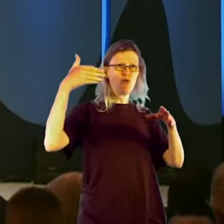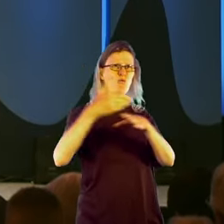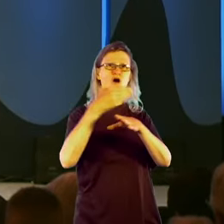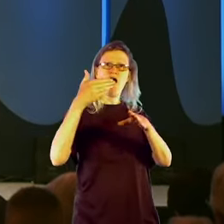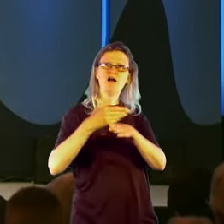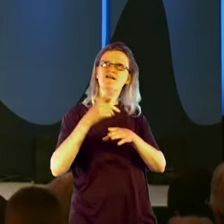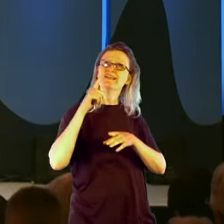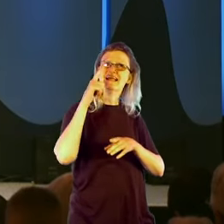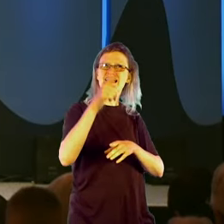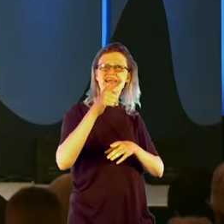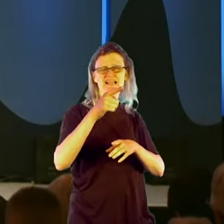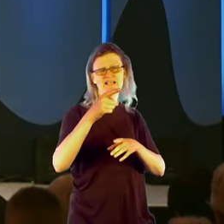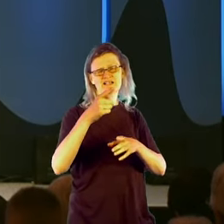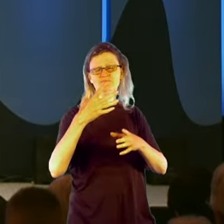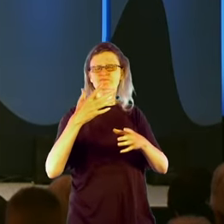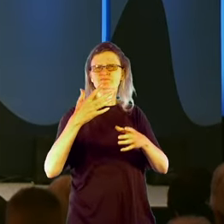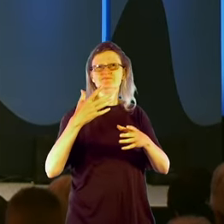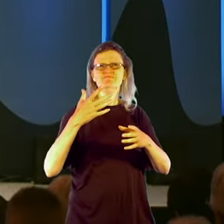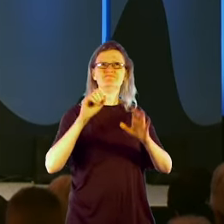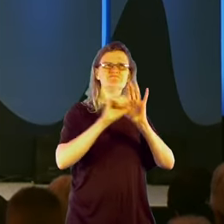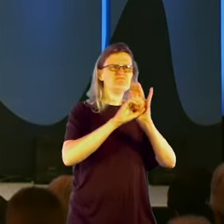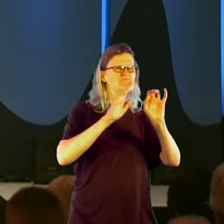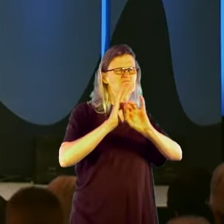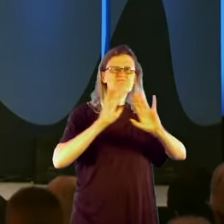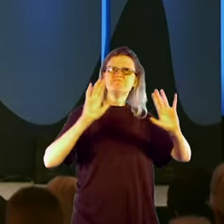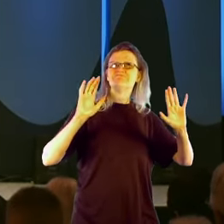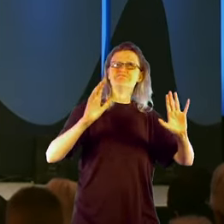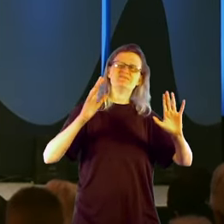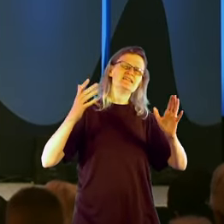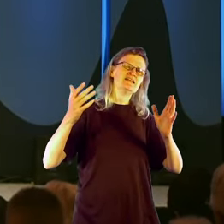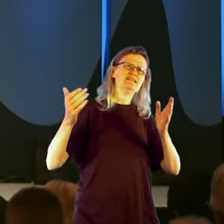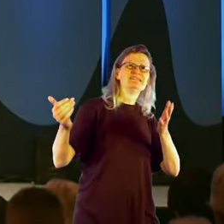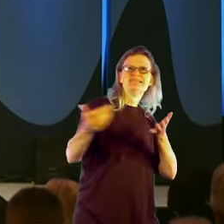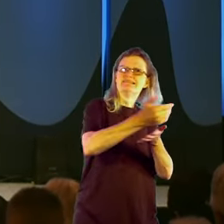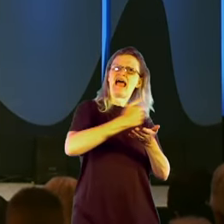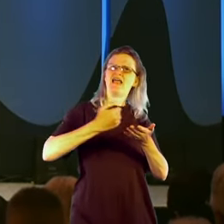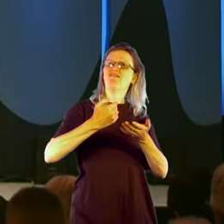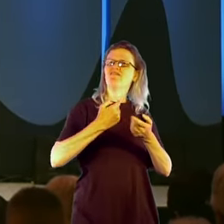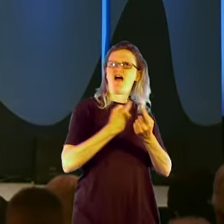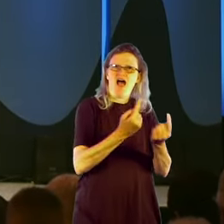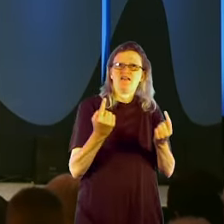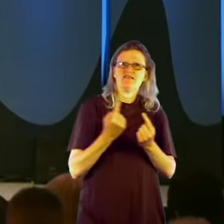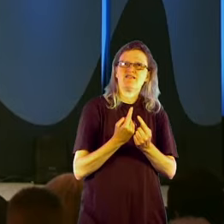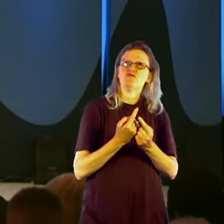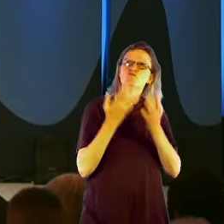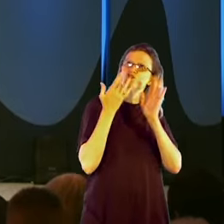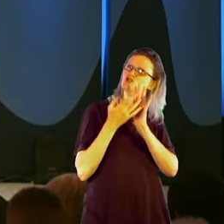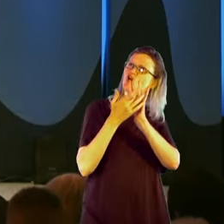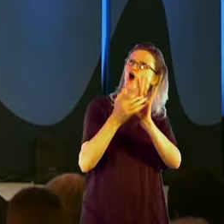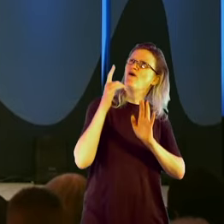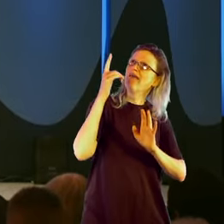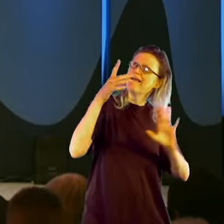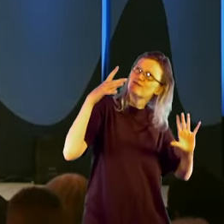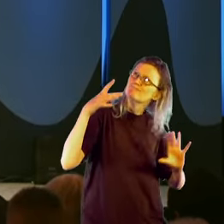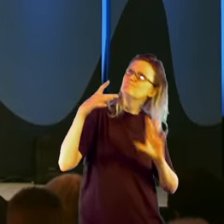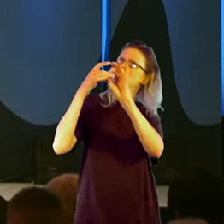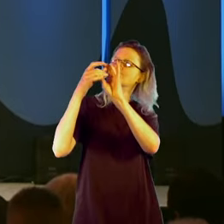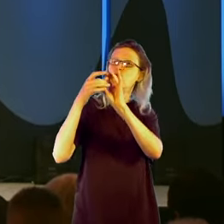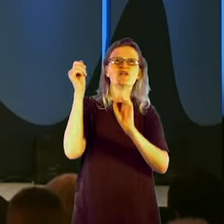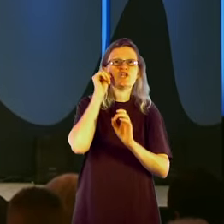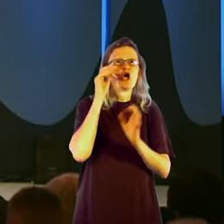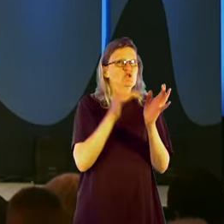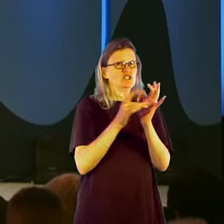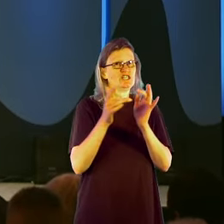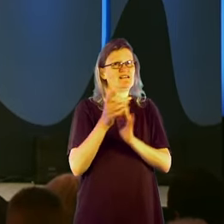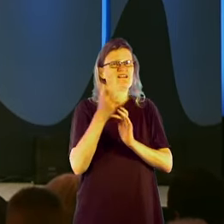done of redemption and recreation. So we know Jesus lived a physical life